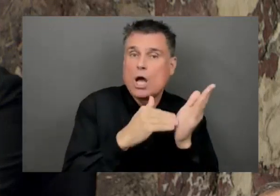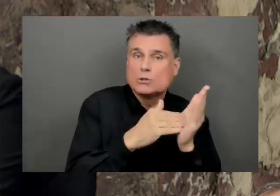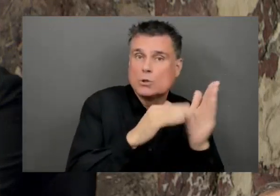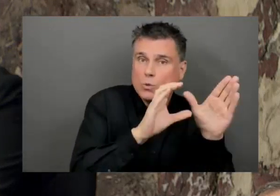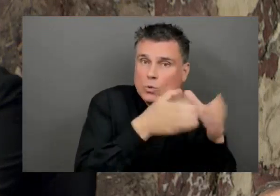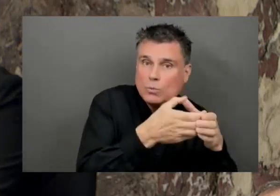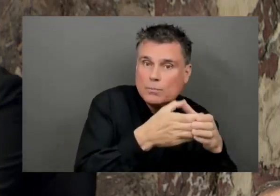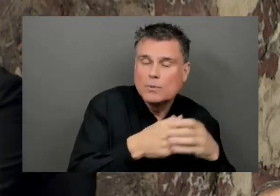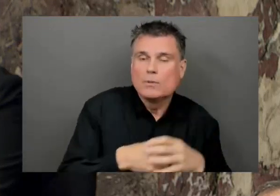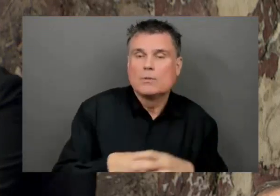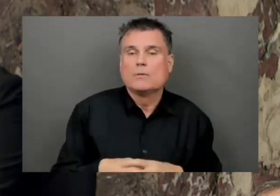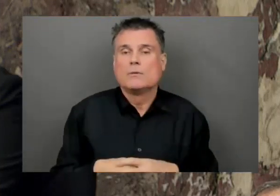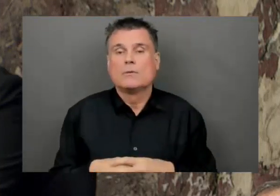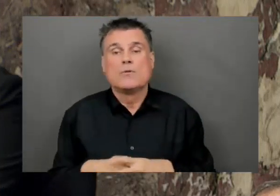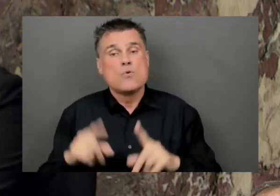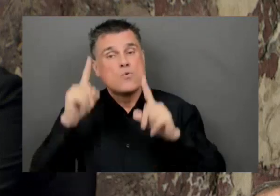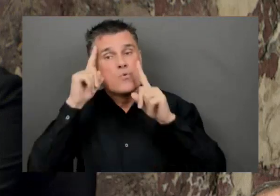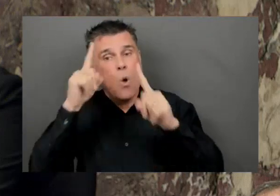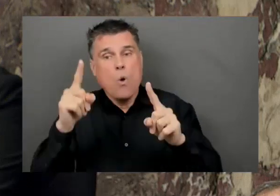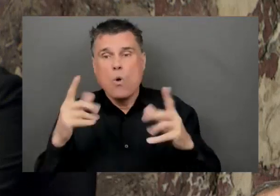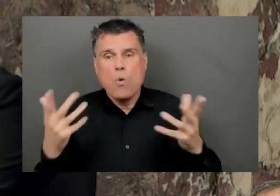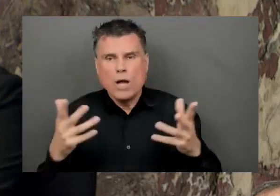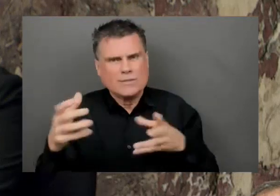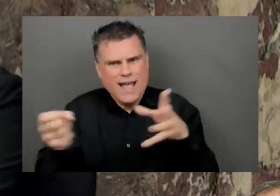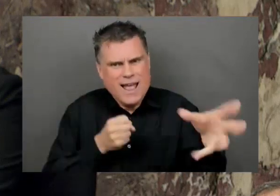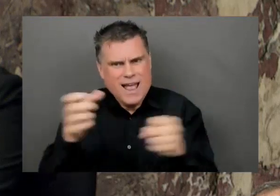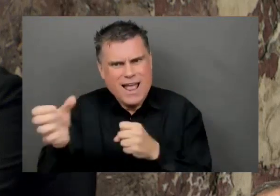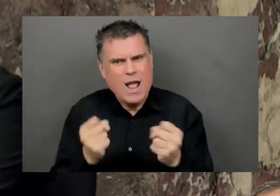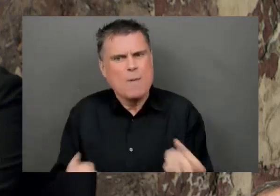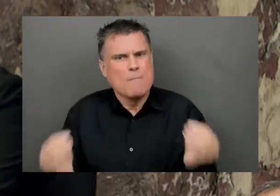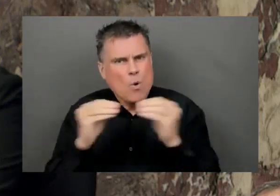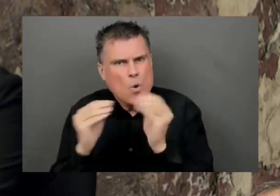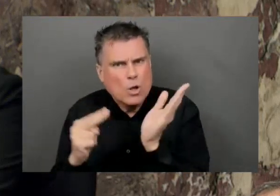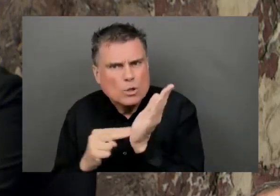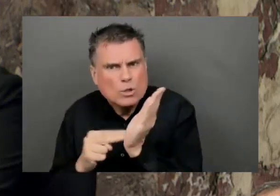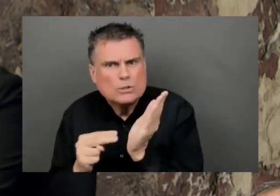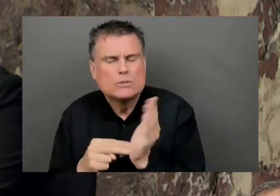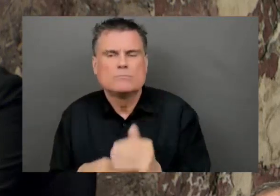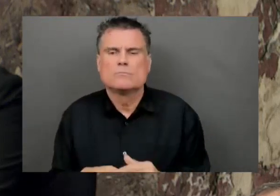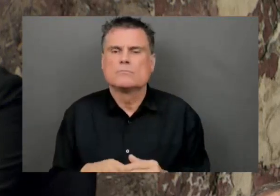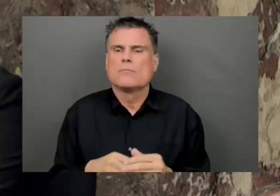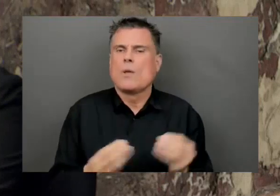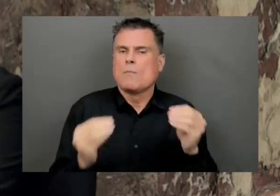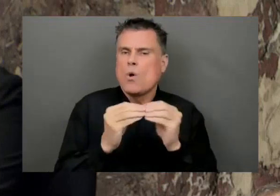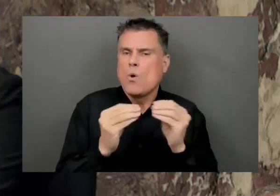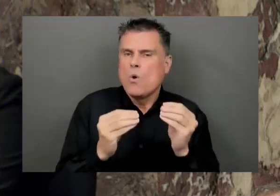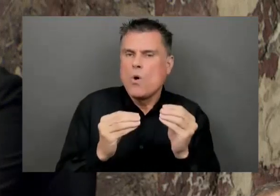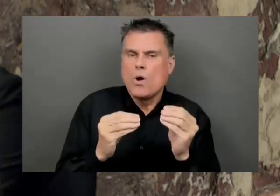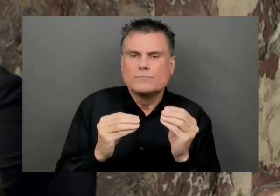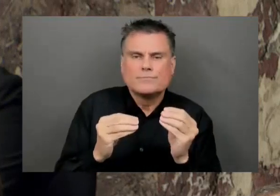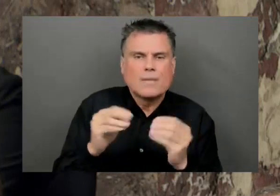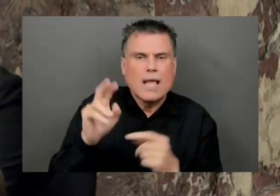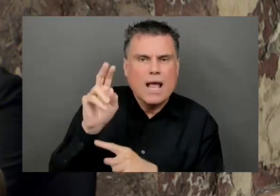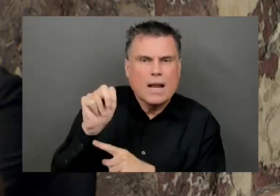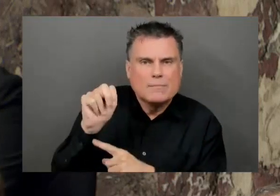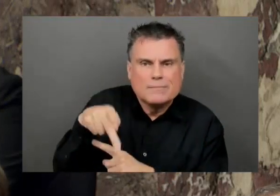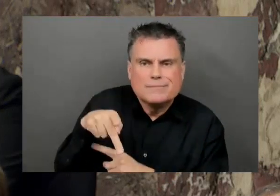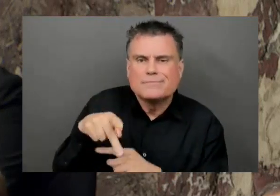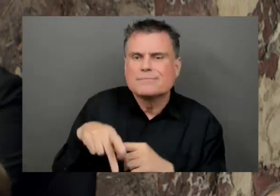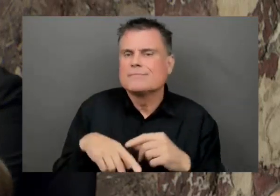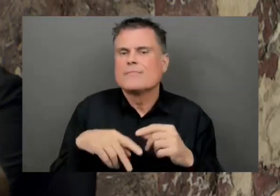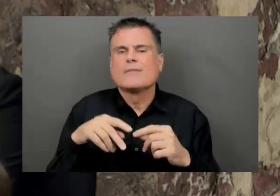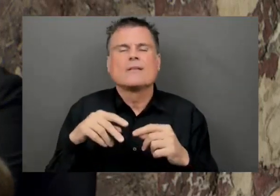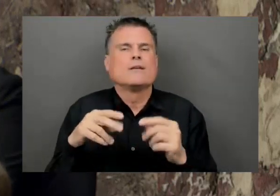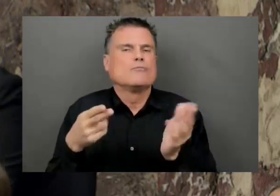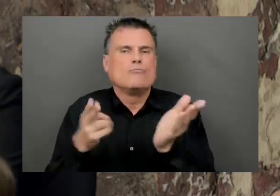nurse practitioners. Our job is to support healthcare workers and not to privatize security and downgrade security,